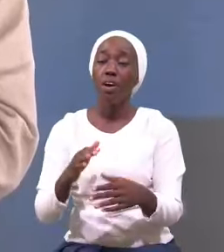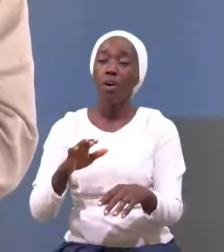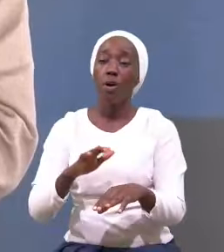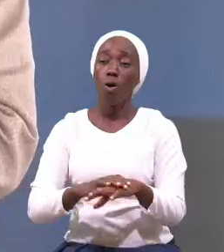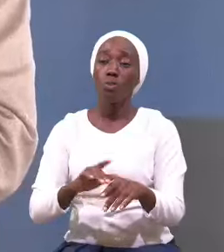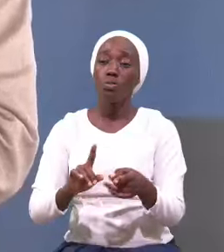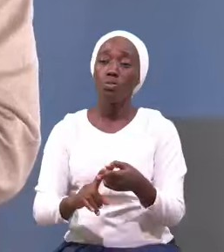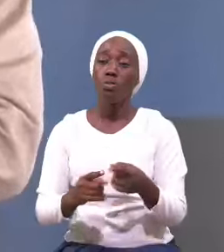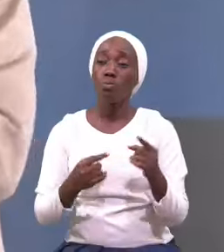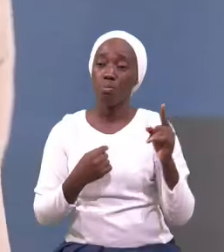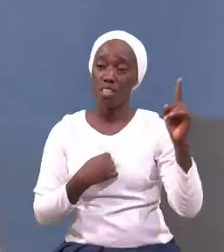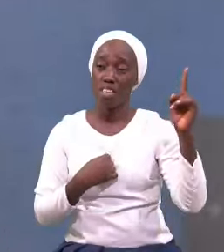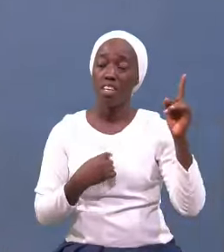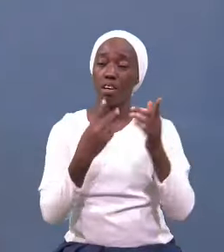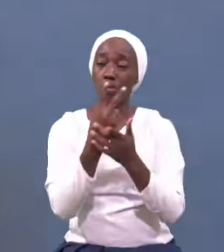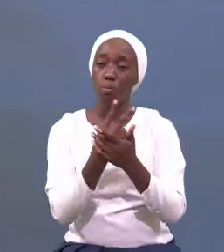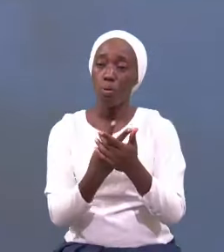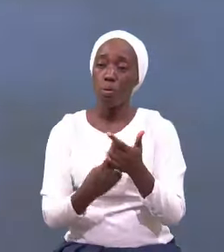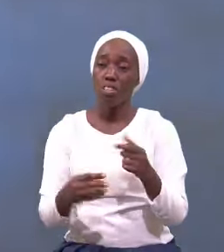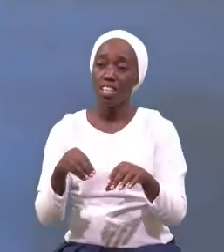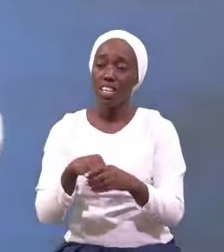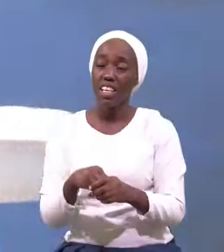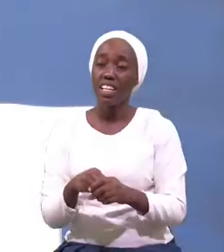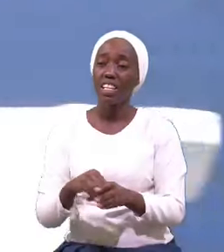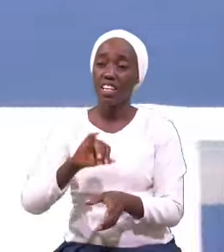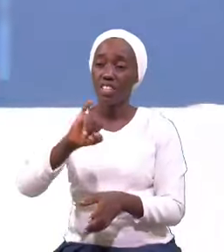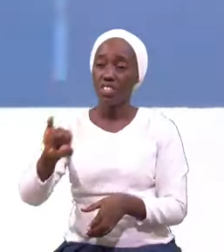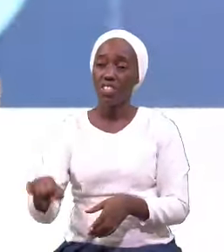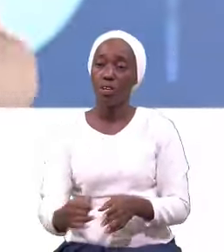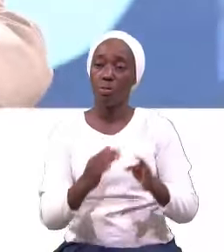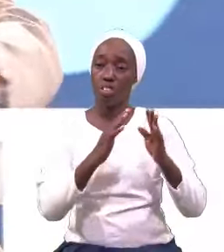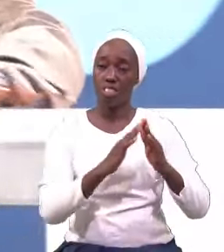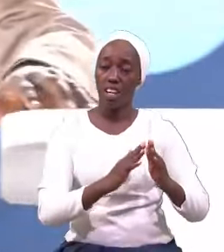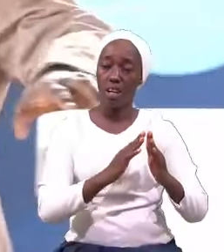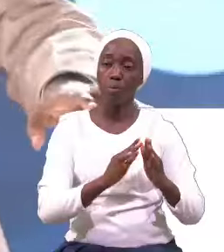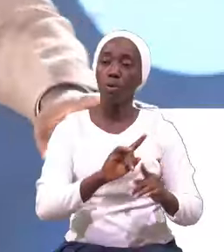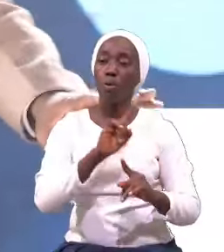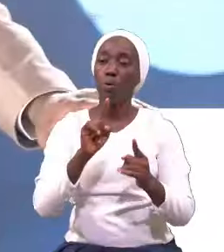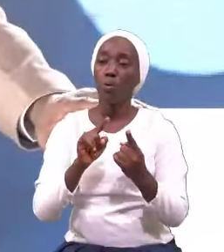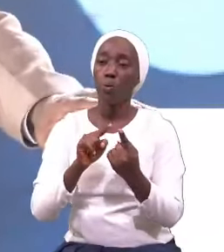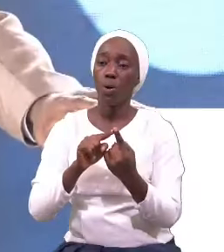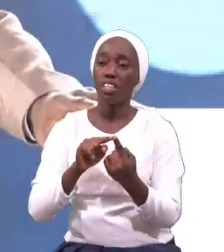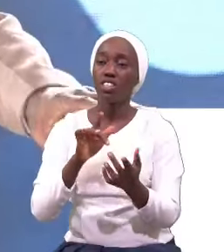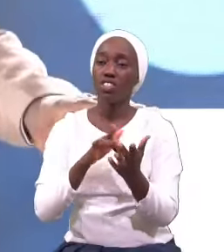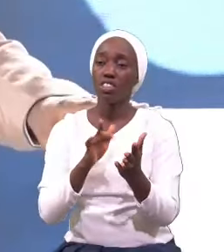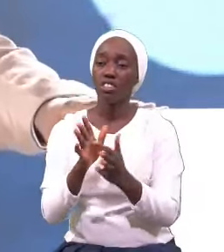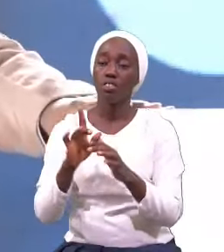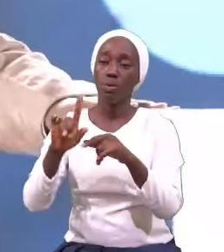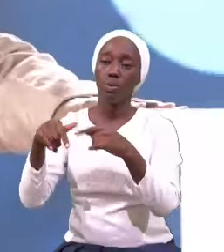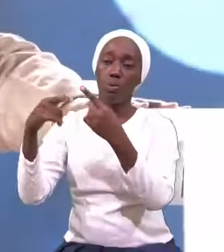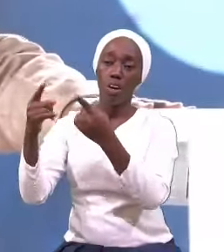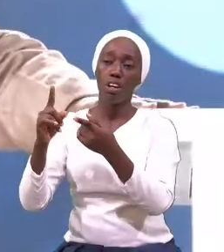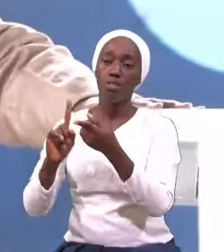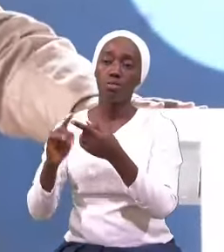Both in Jerusalem. When Jesus went to heaven, those disciples